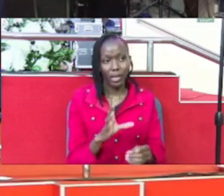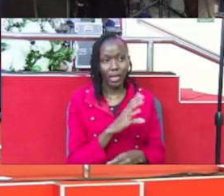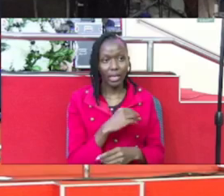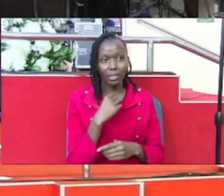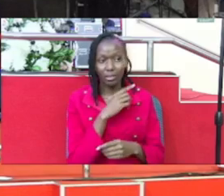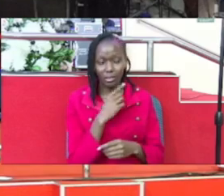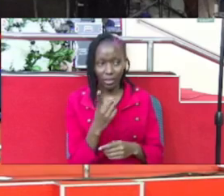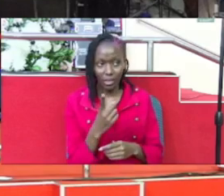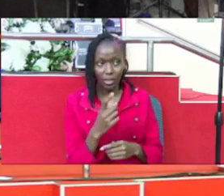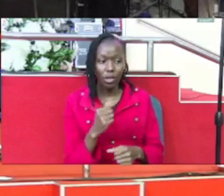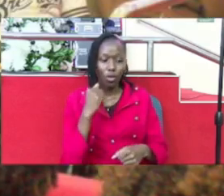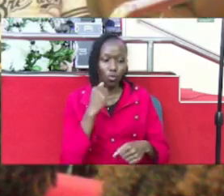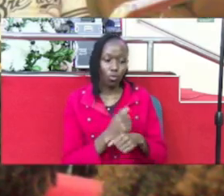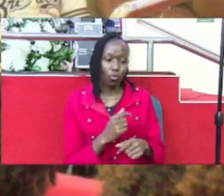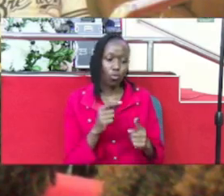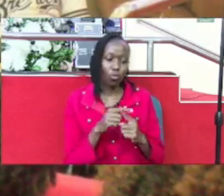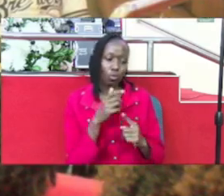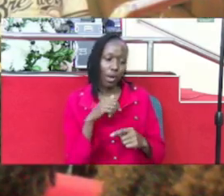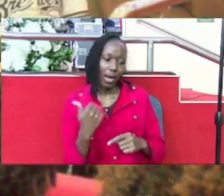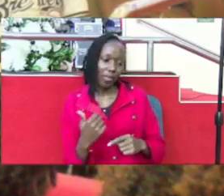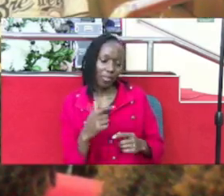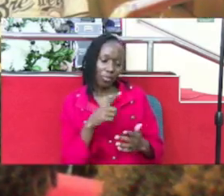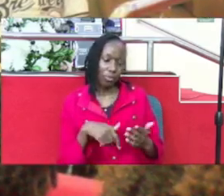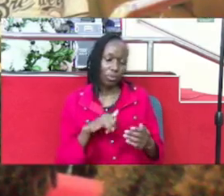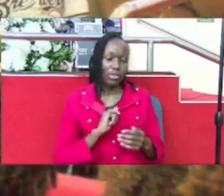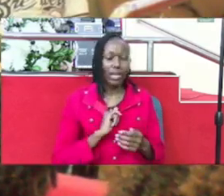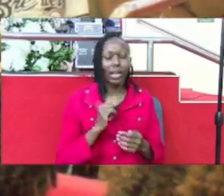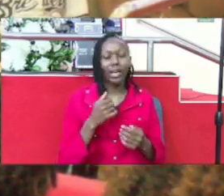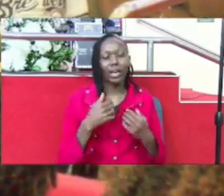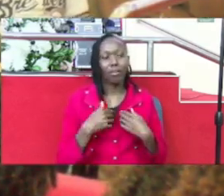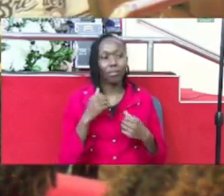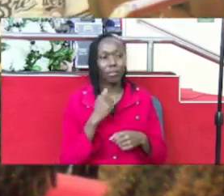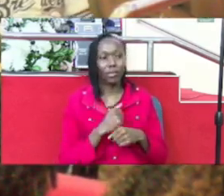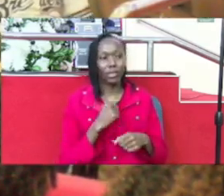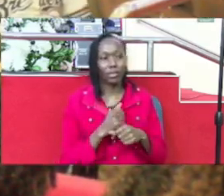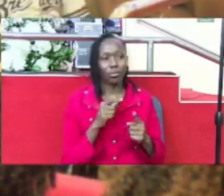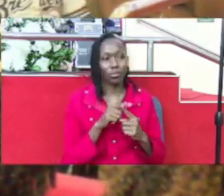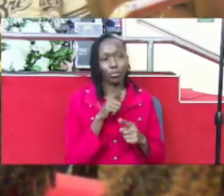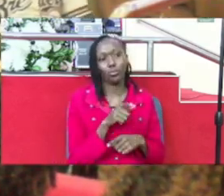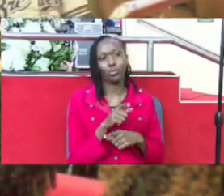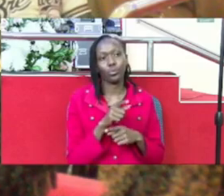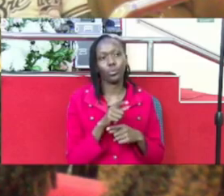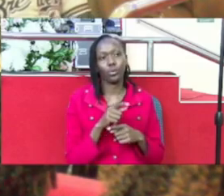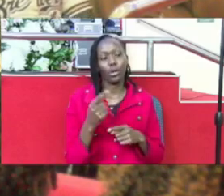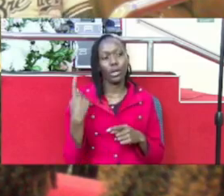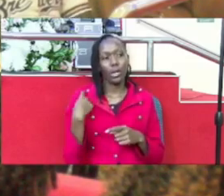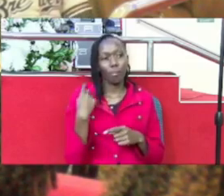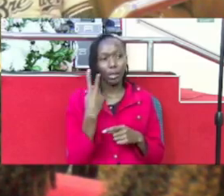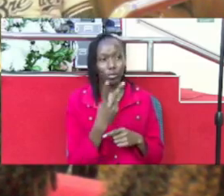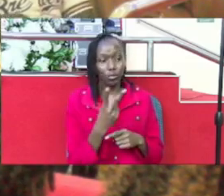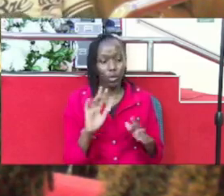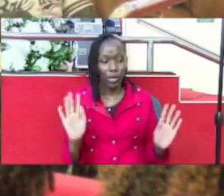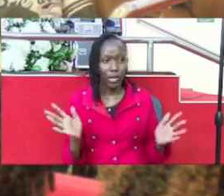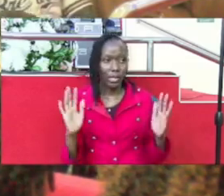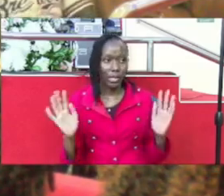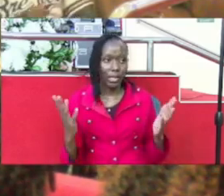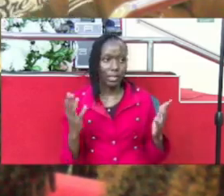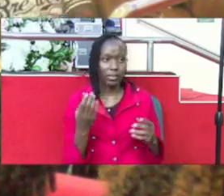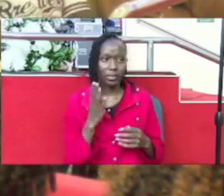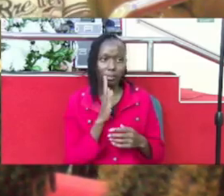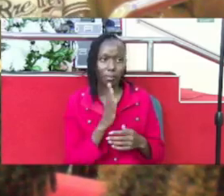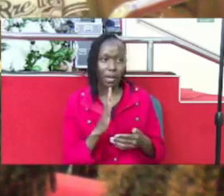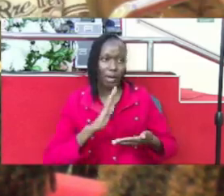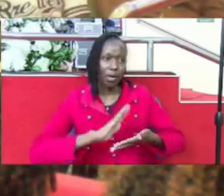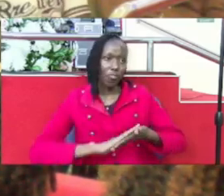Jesus, what I have done for you." Na akasema watendeni wengine vile ninavyowatendea. Secondly, we are motivated by forgiveness and not guilt.